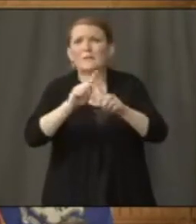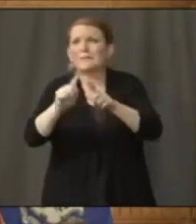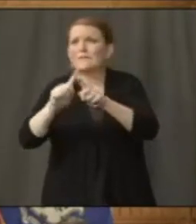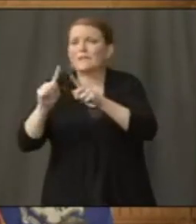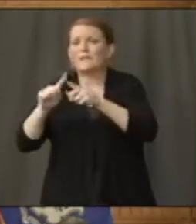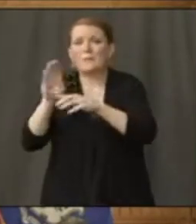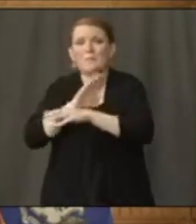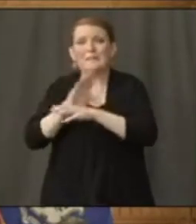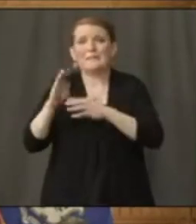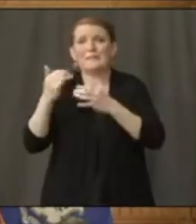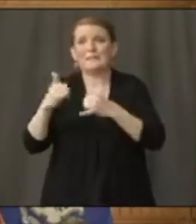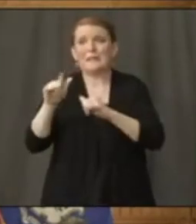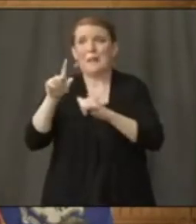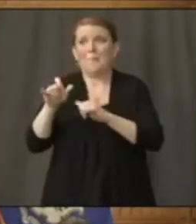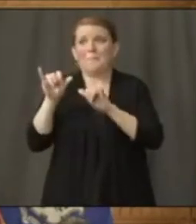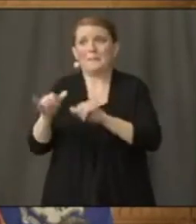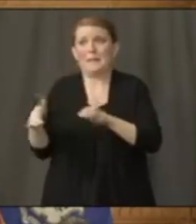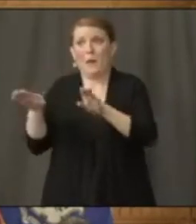You know that, Paul? Yeah.